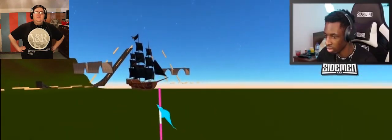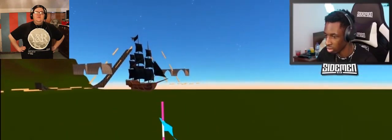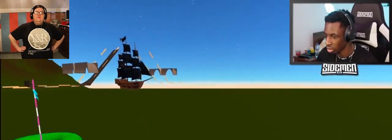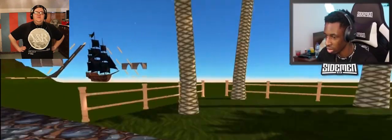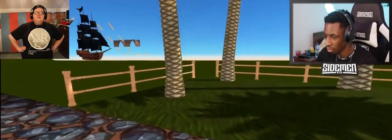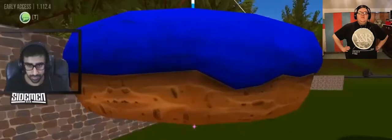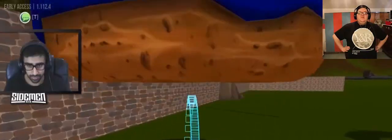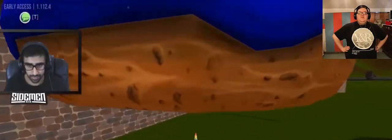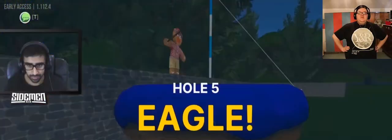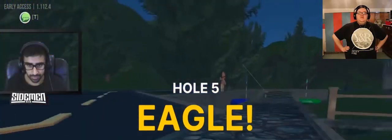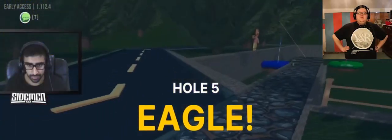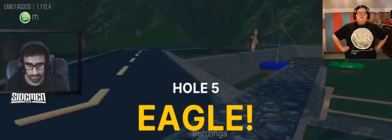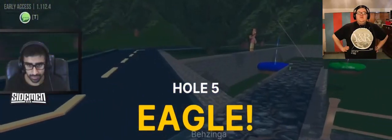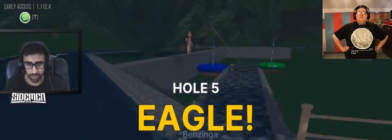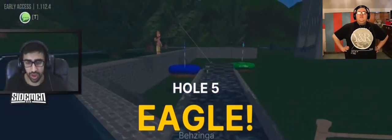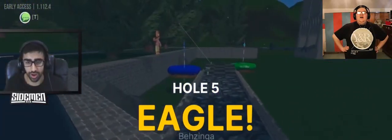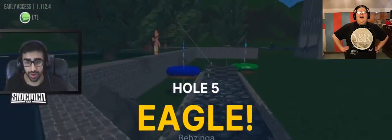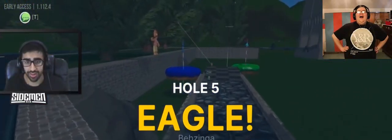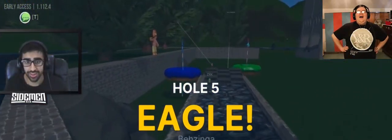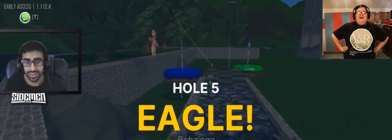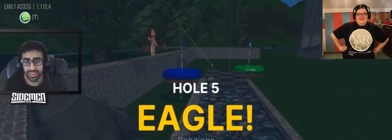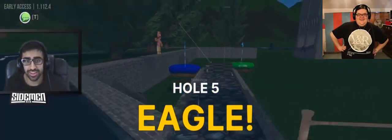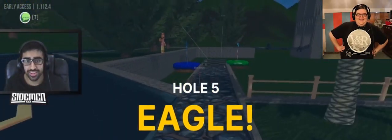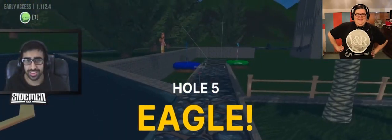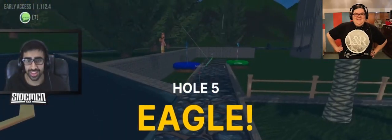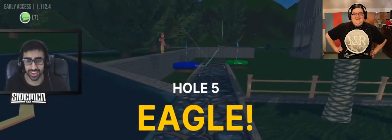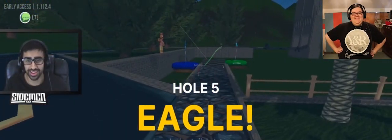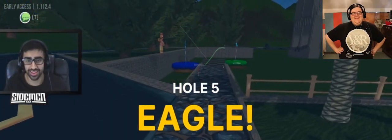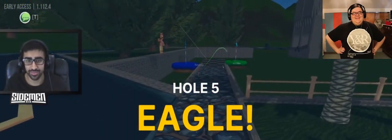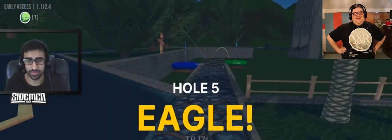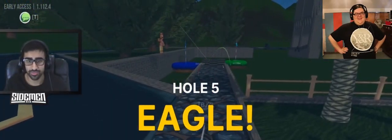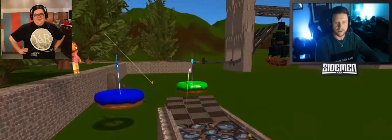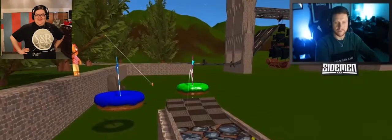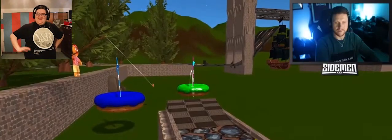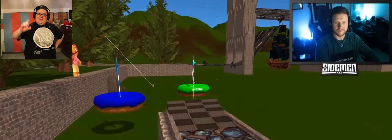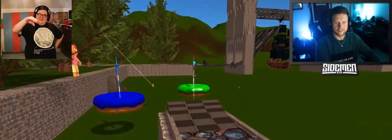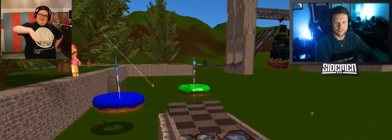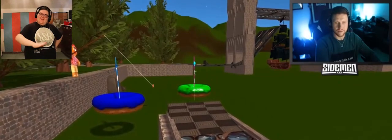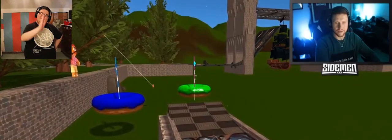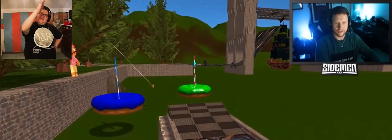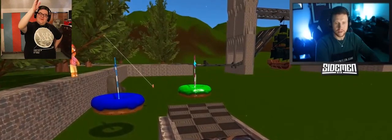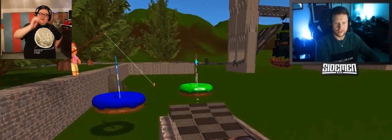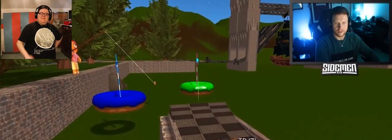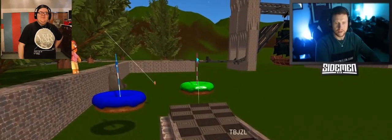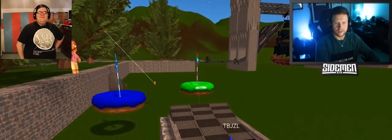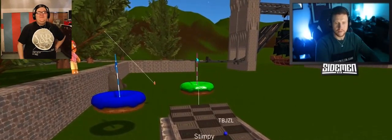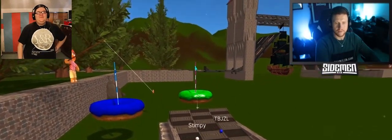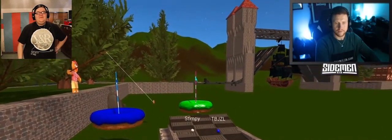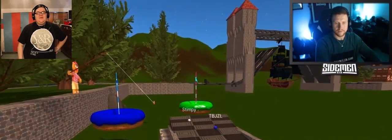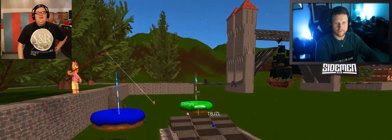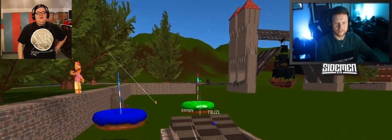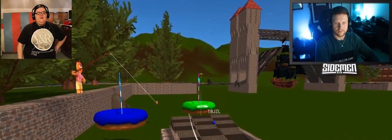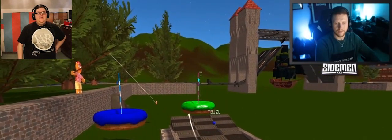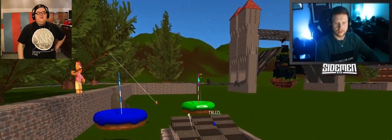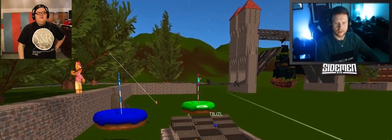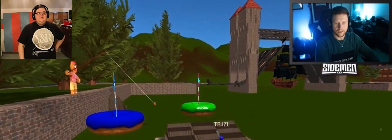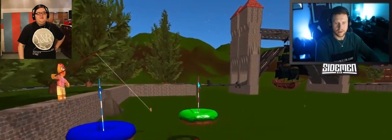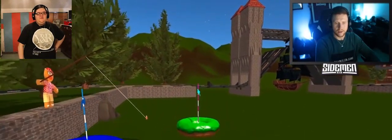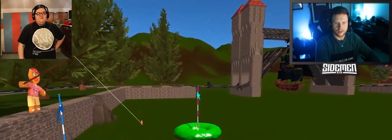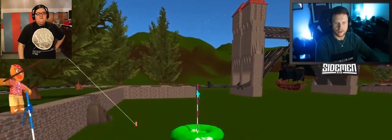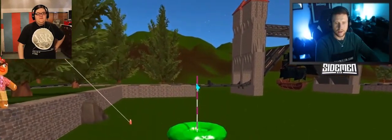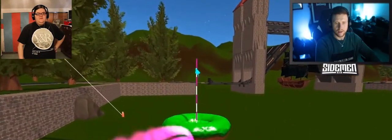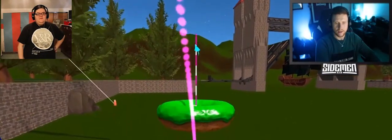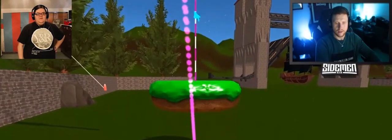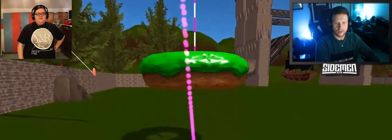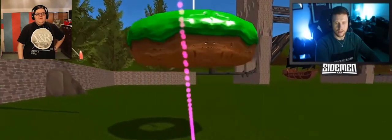Oh. That's not good enough. Oh. Ah. Sick. It is that. Nice, because he went under. Stop.